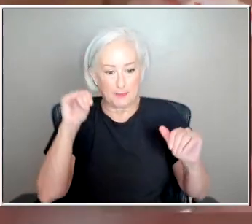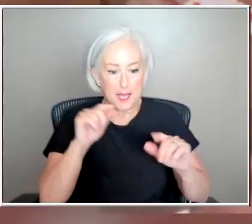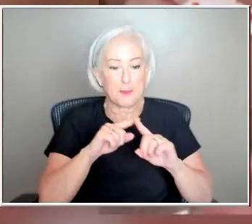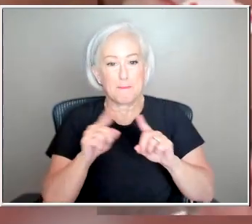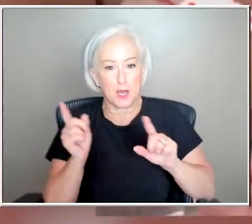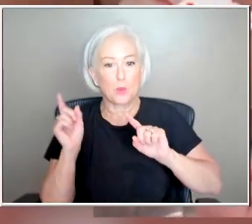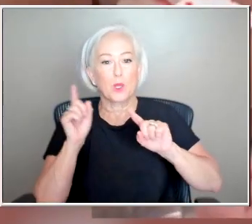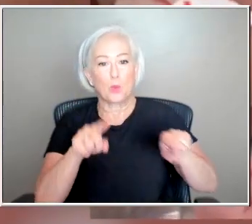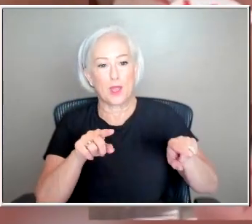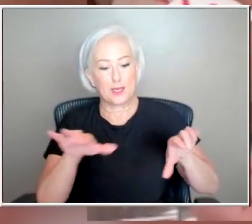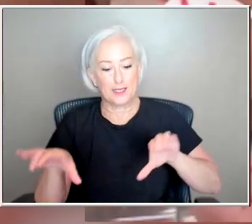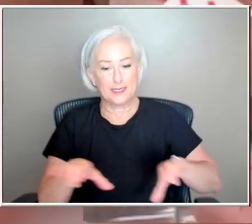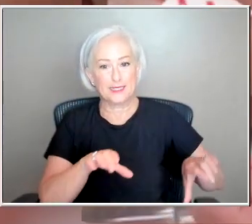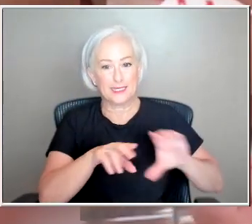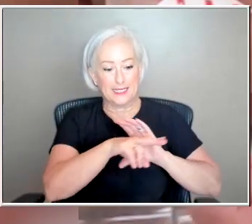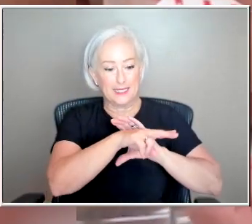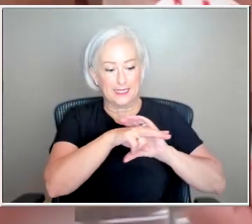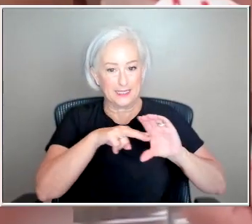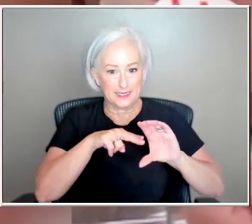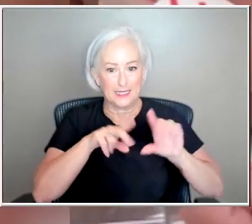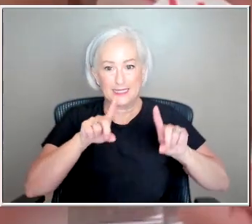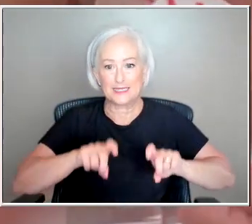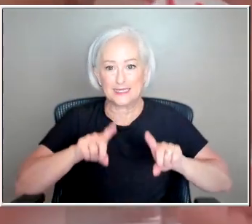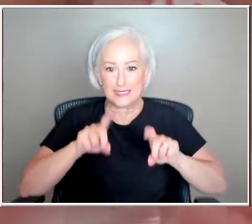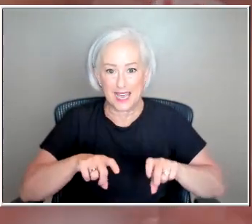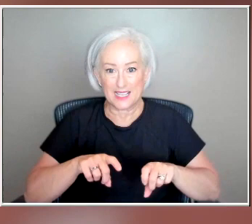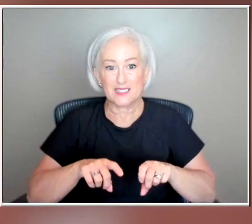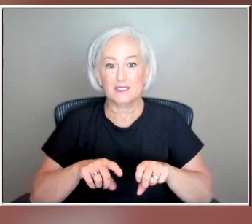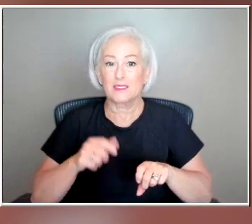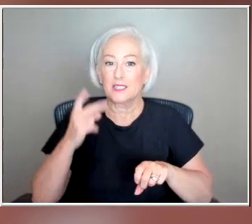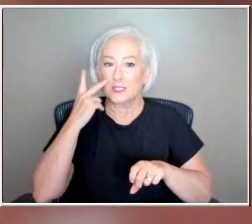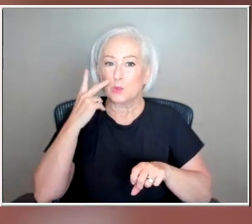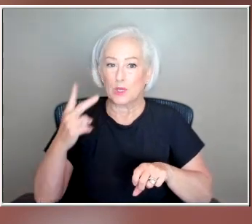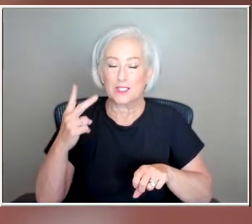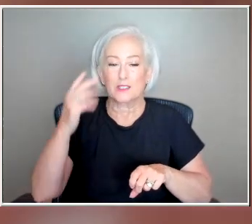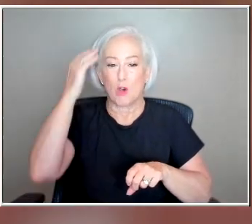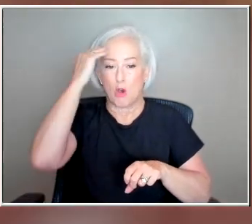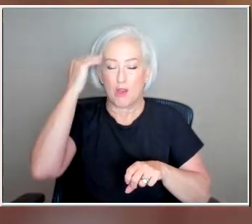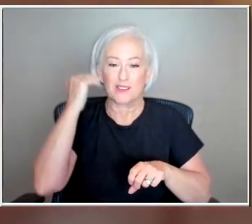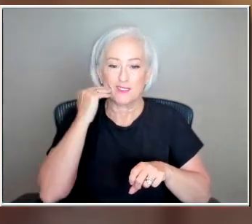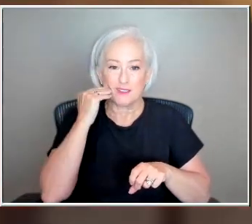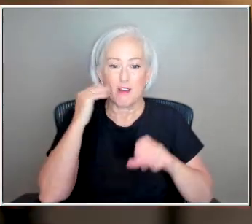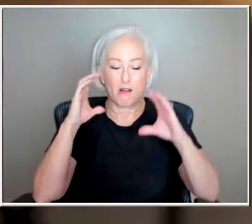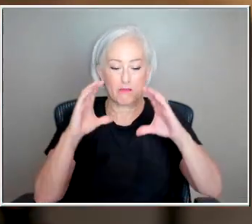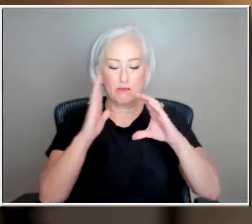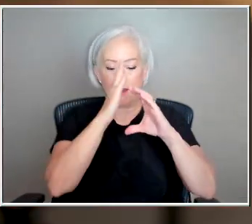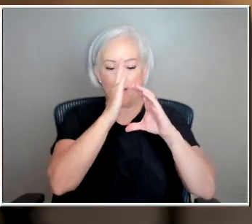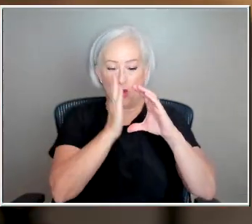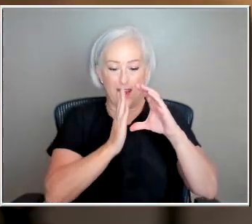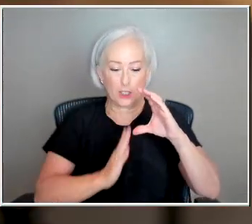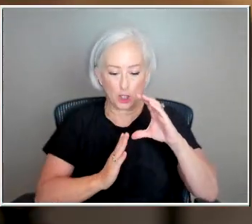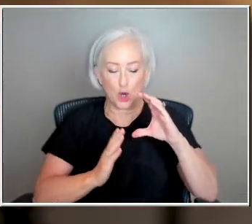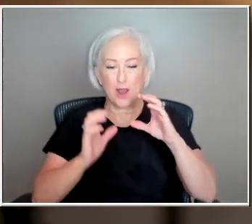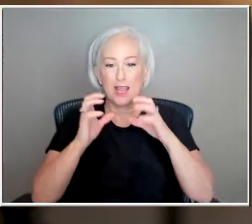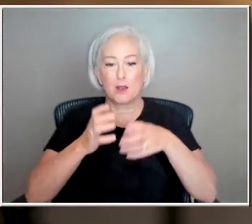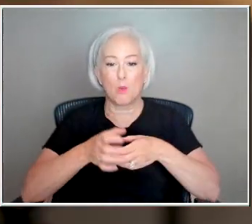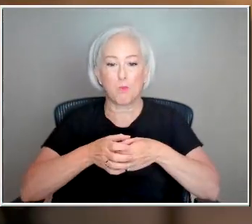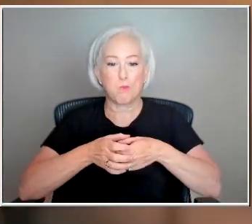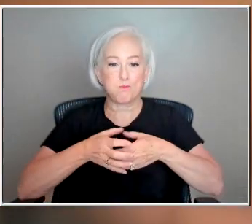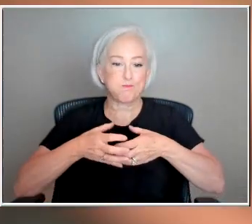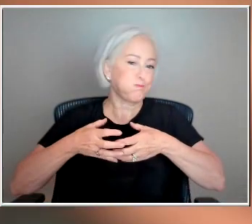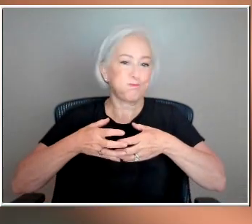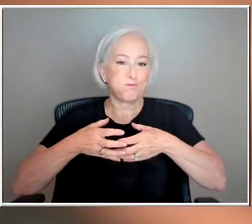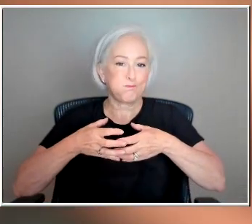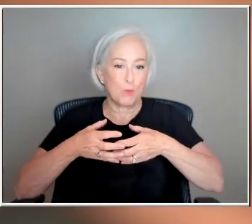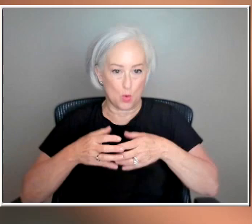like major swelling, but that's when they found the skull fracture. We hope she'll be okay, but they kind of said like some kids don't come back